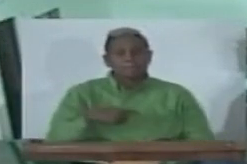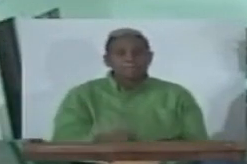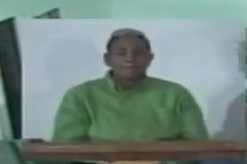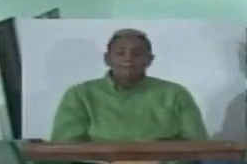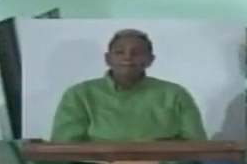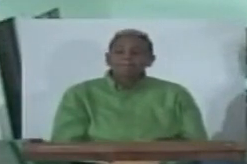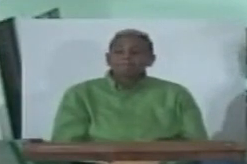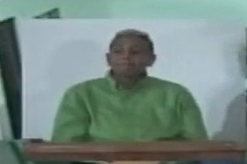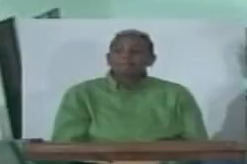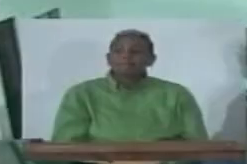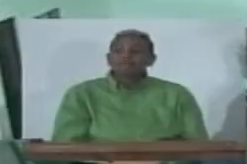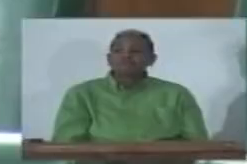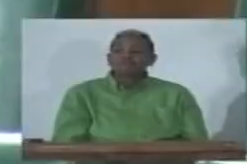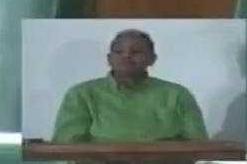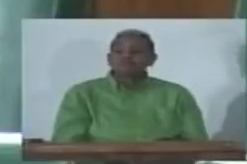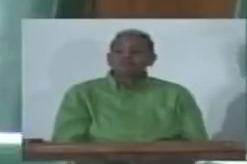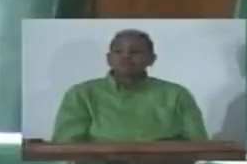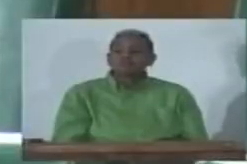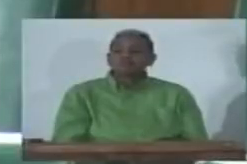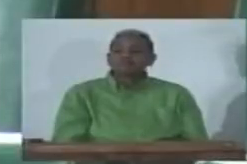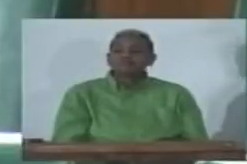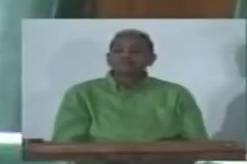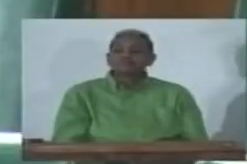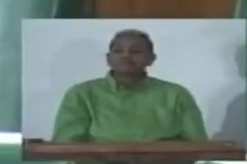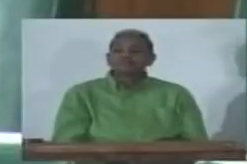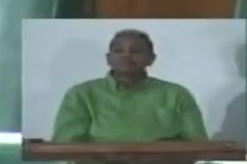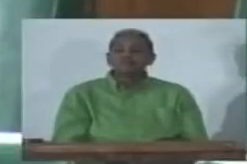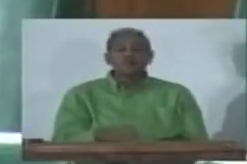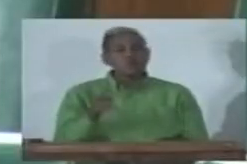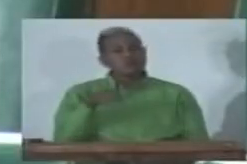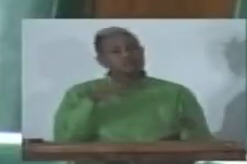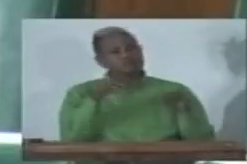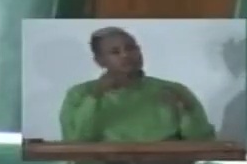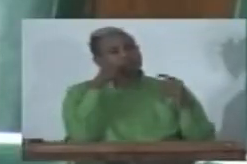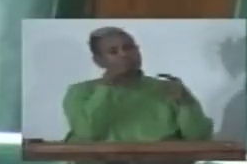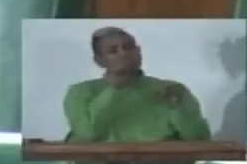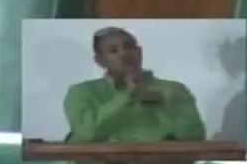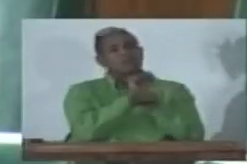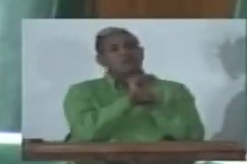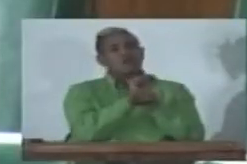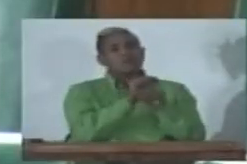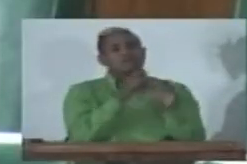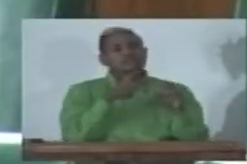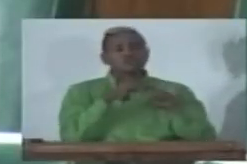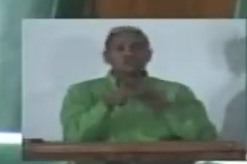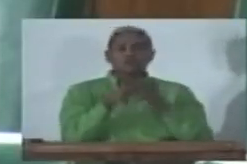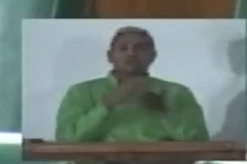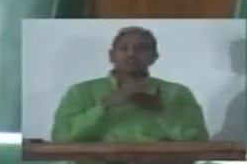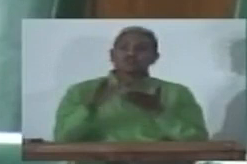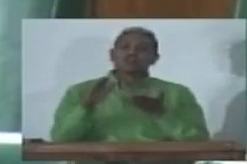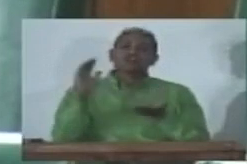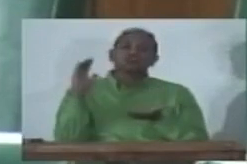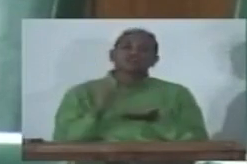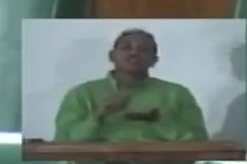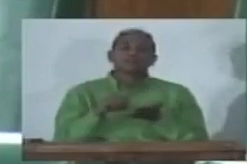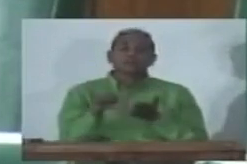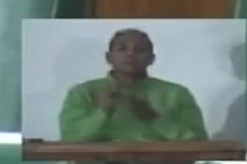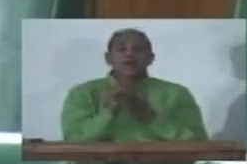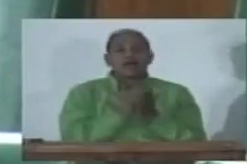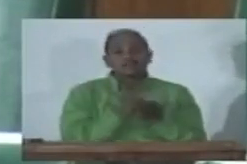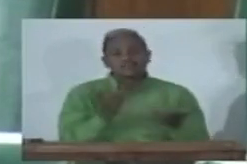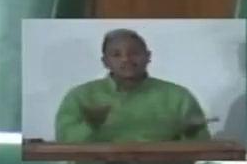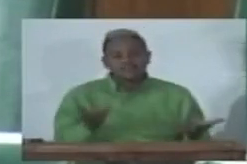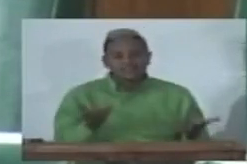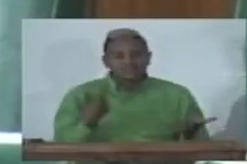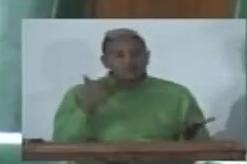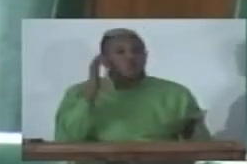And I want to point to the Employment and Termination and Redundancy Payments Act. That